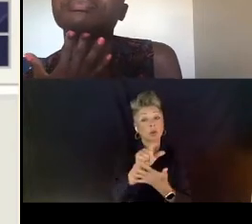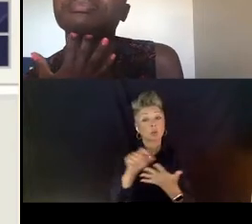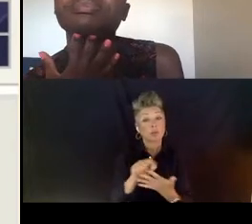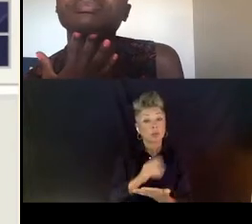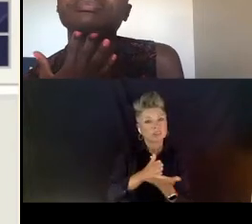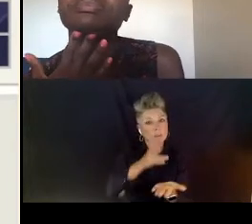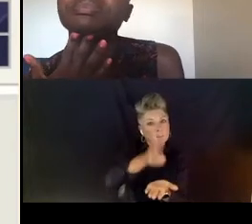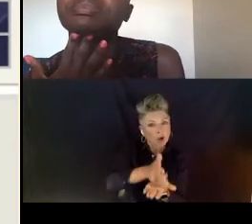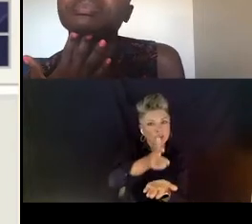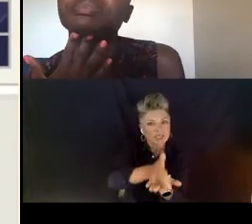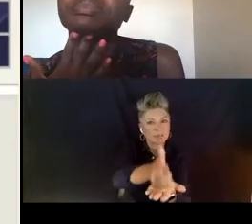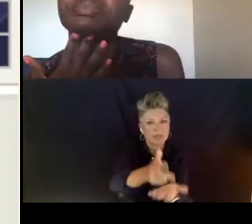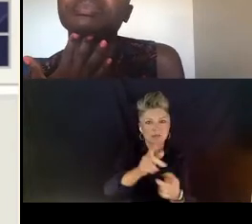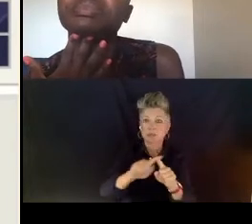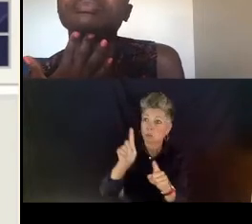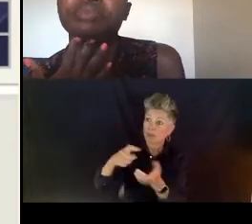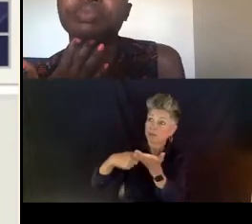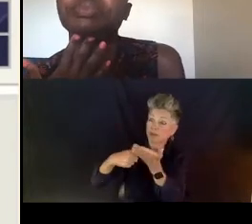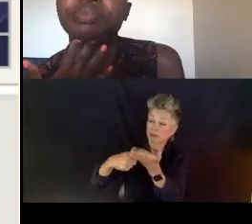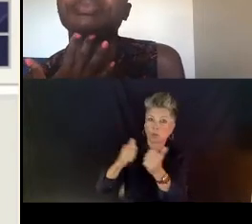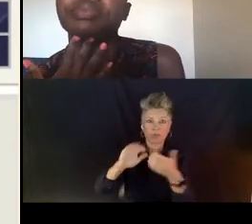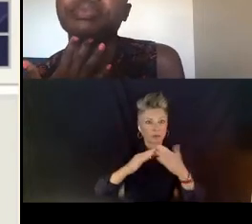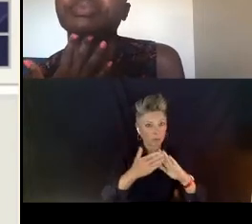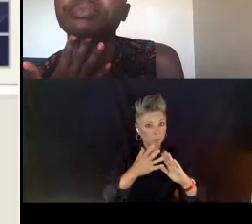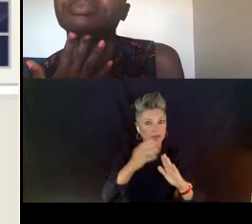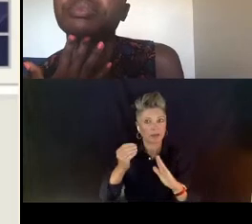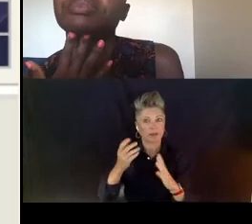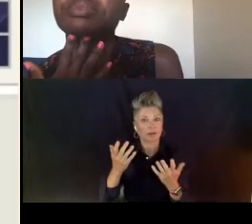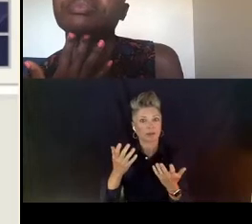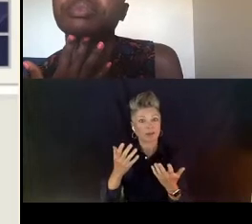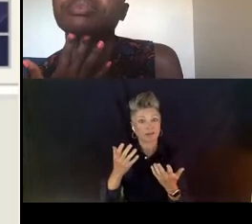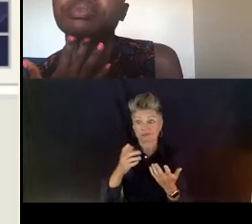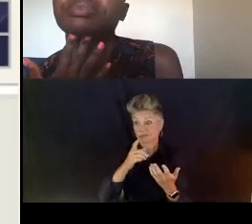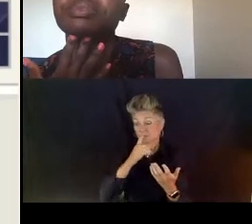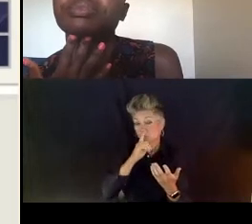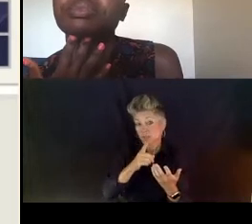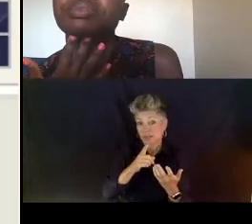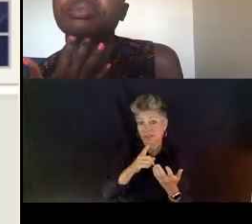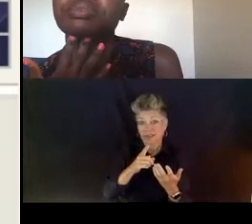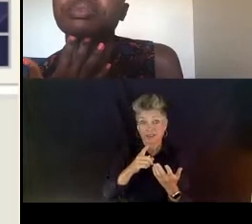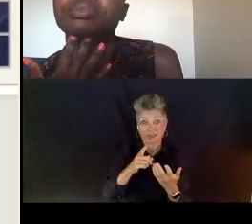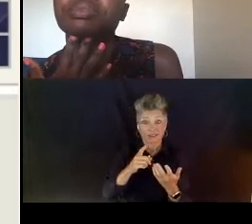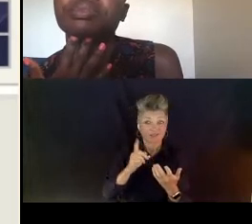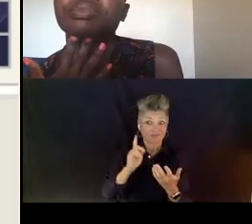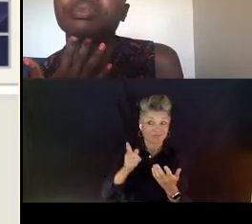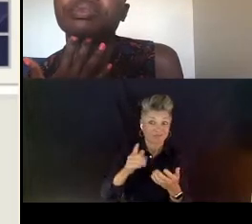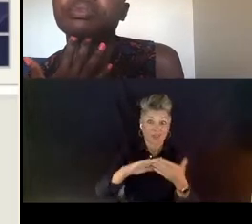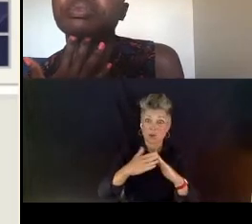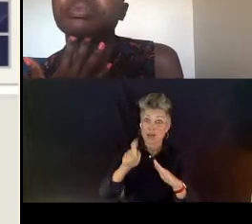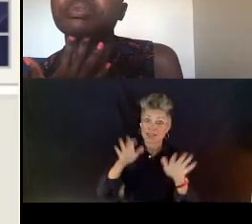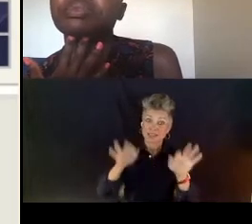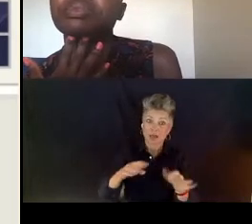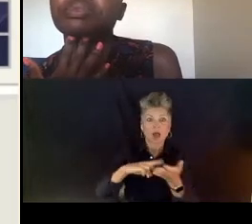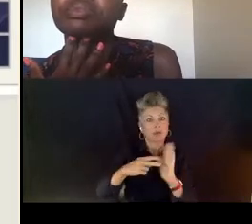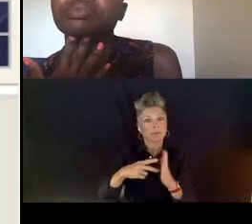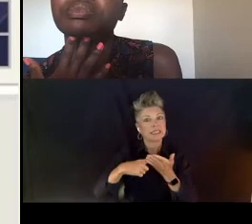but what will it be? In the end, the community, they're going to have to make a decision. So it's going to be a discussion